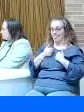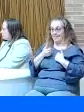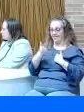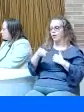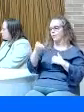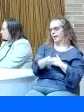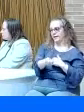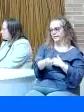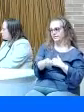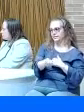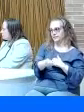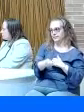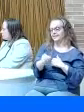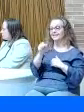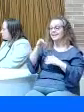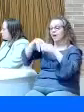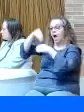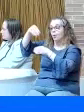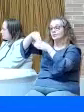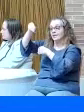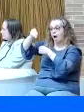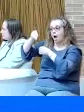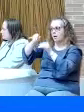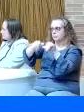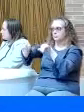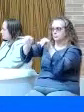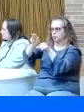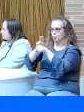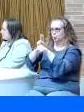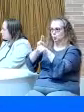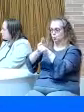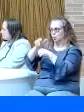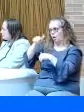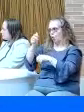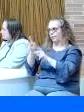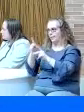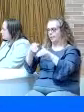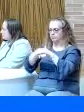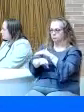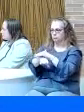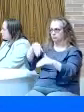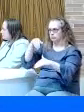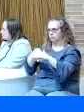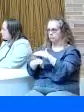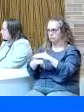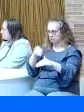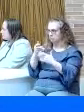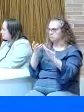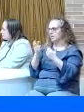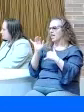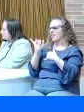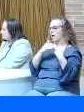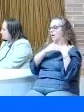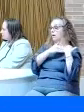modification okay if it's the exterior if it's a common area an area that's commonly used to get in and out of your home the obligation is